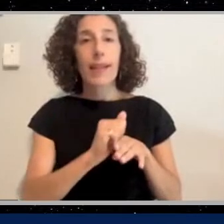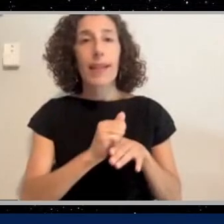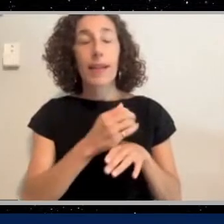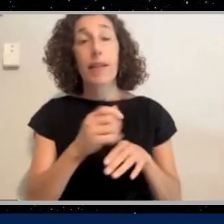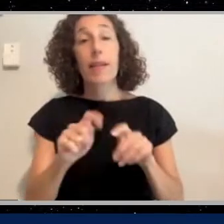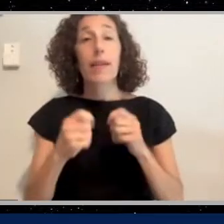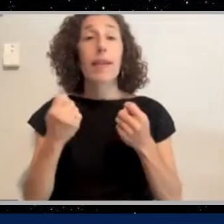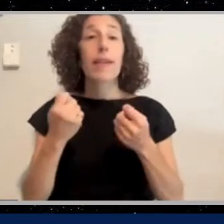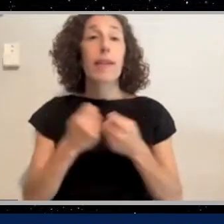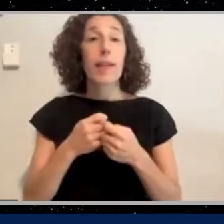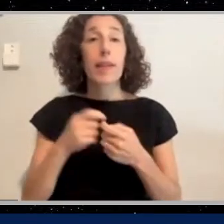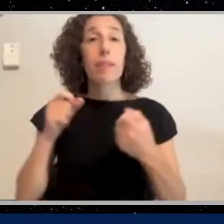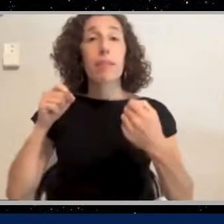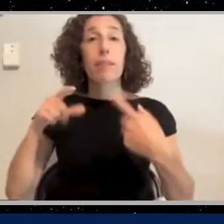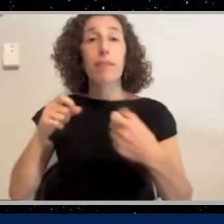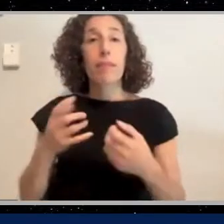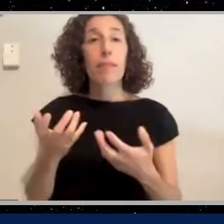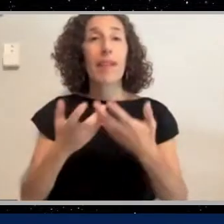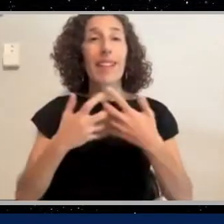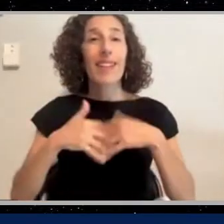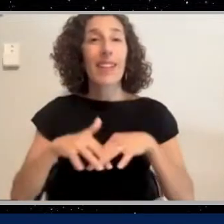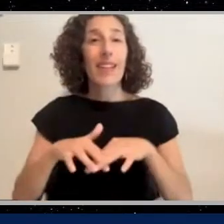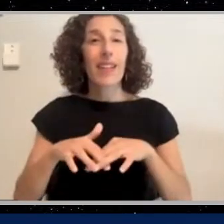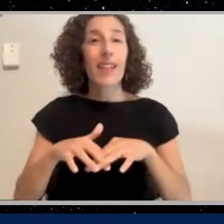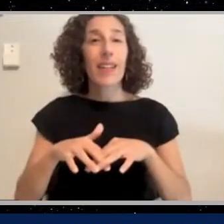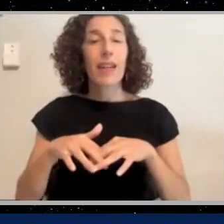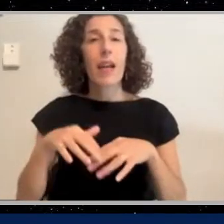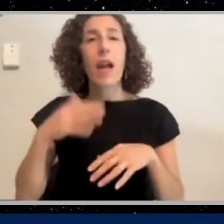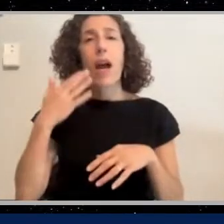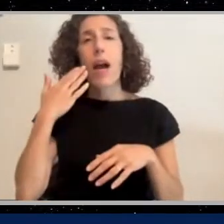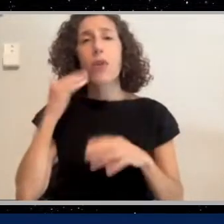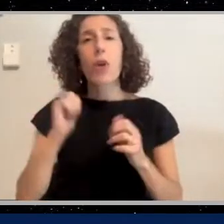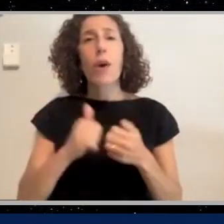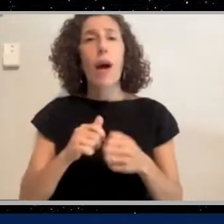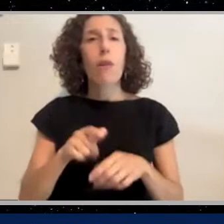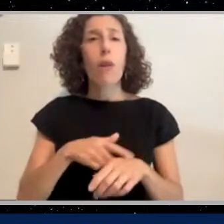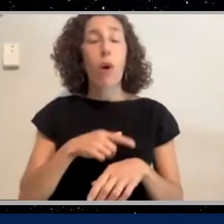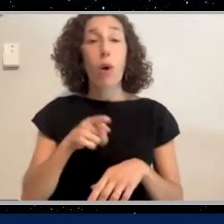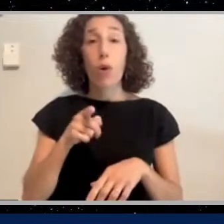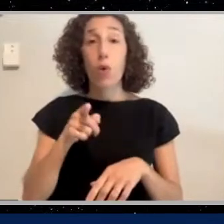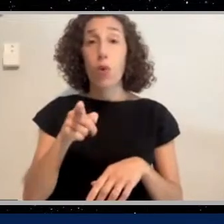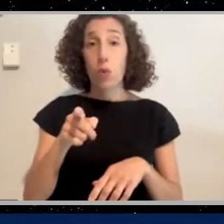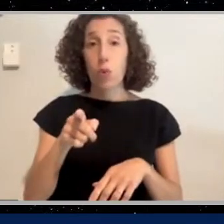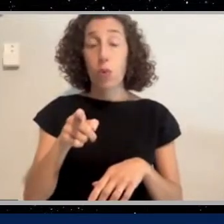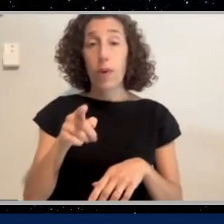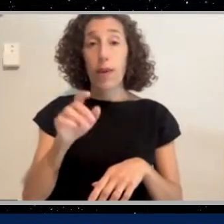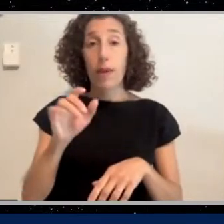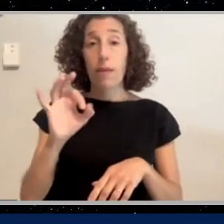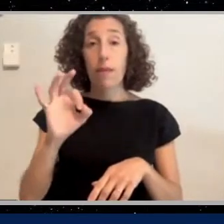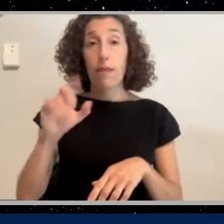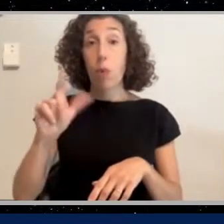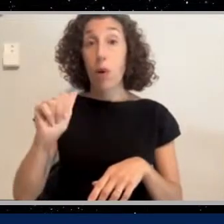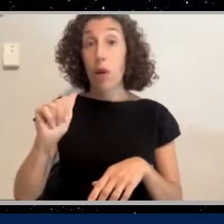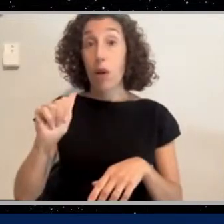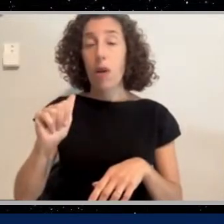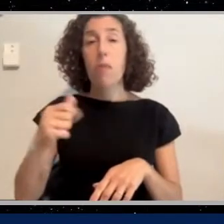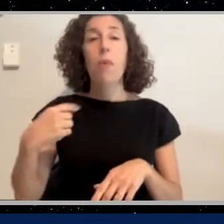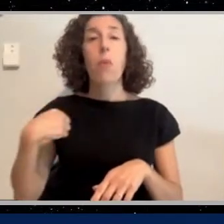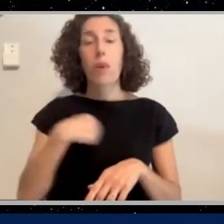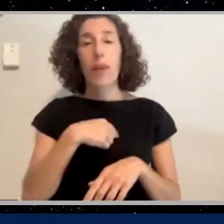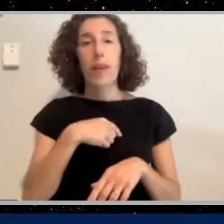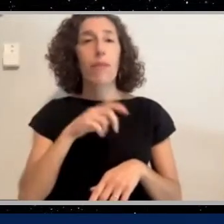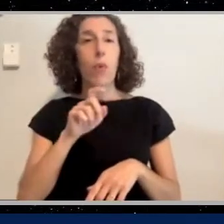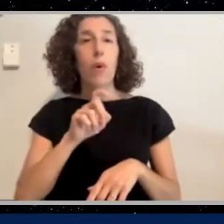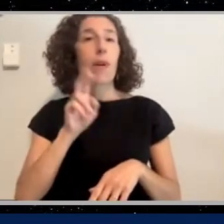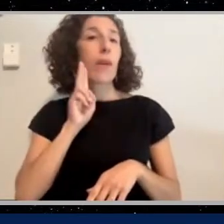not sure, Sawyer, if how long you guys were in Florida, but that's something that they're factoring in as